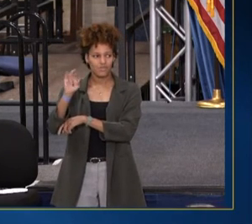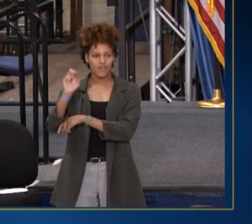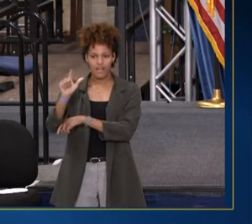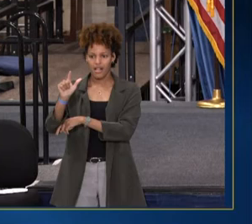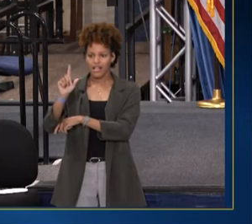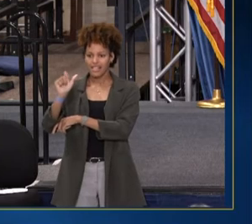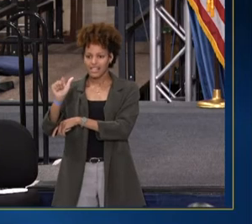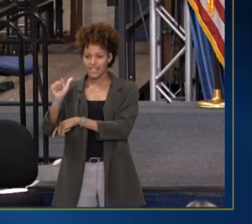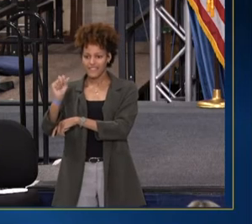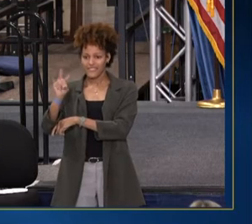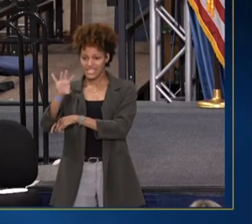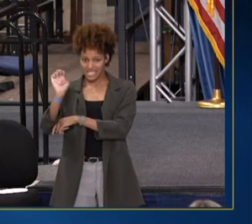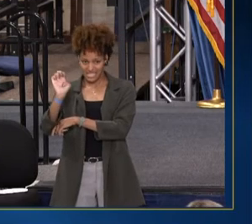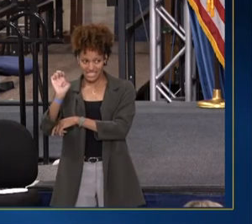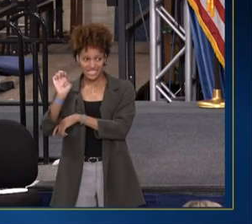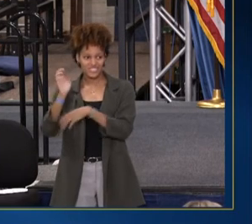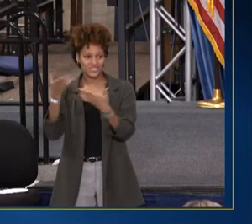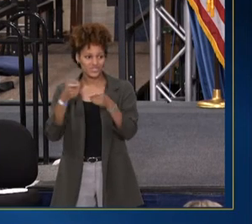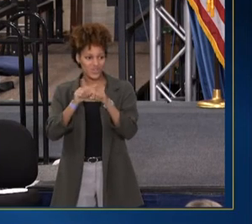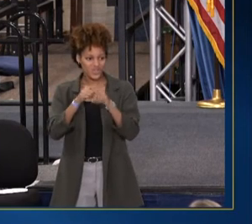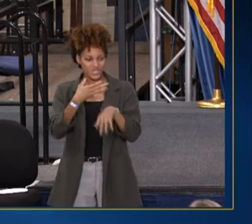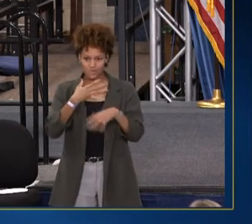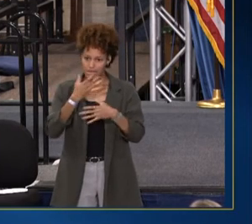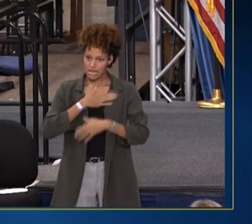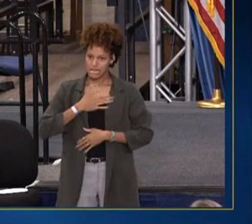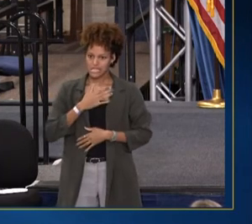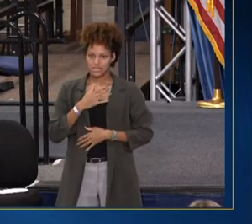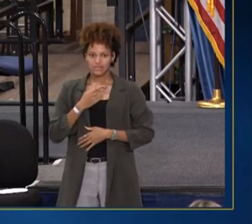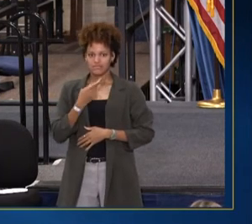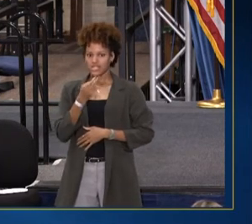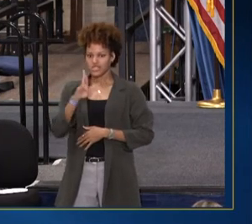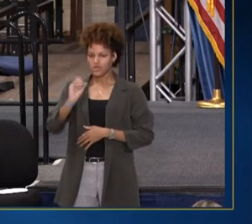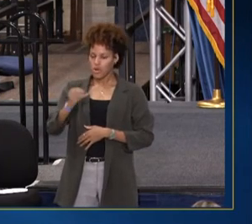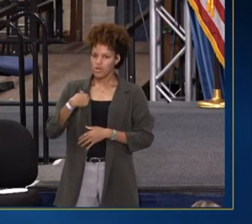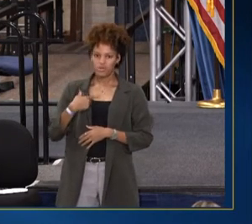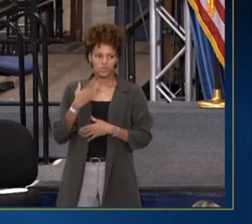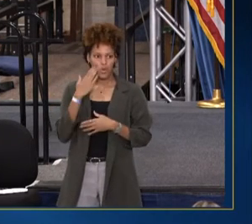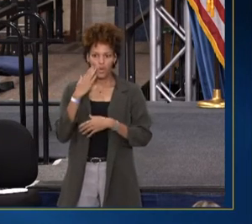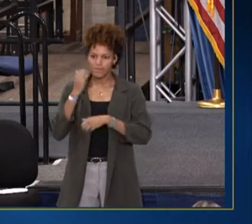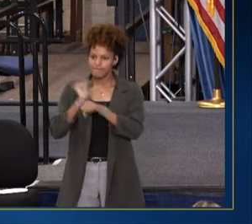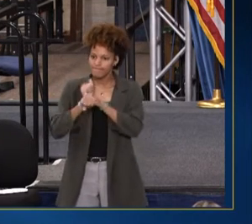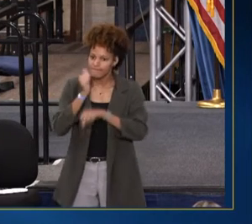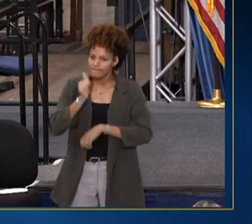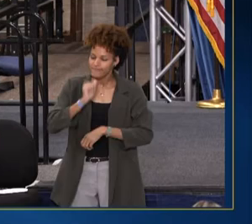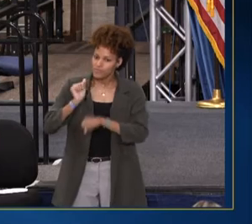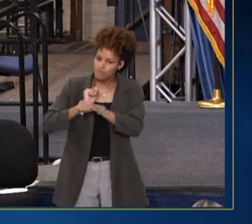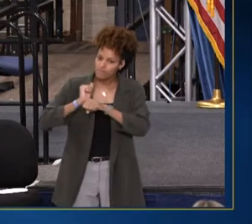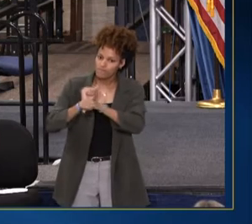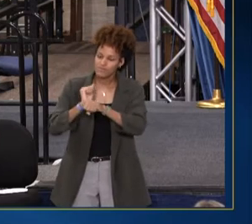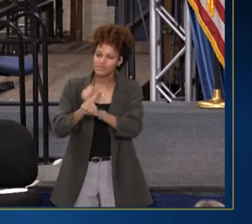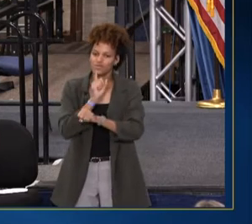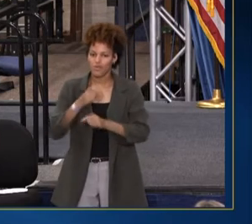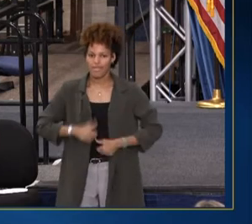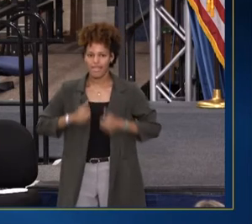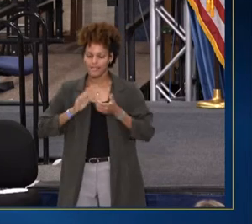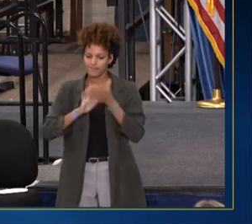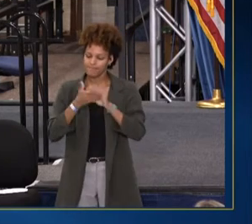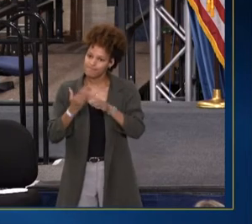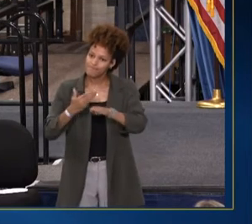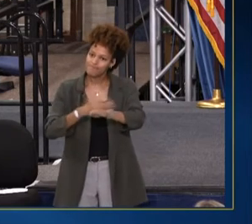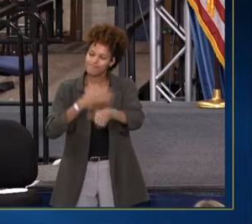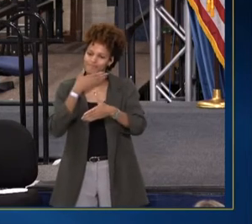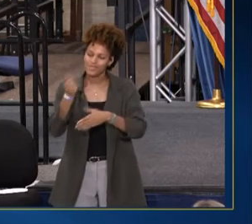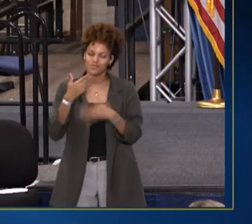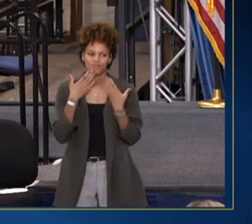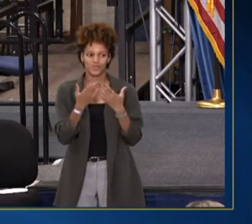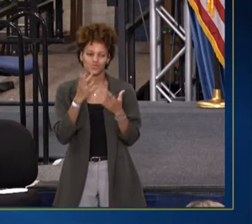heroes. So there's heroes in this fight every day, working to make lives better. So thank you, Admirals. Always